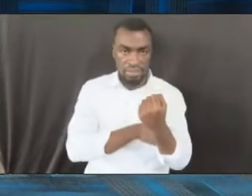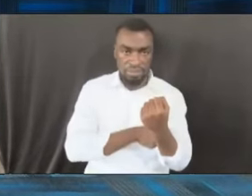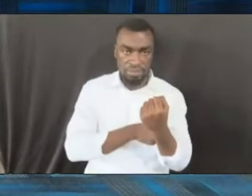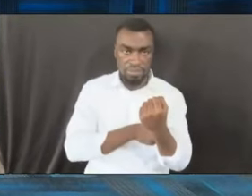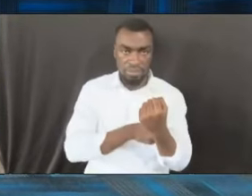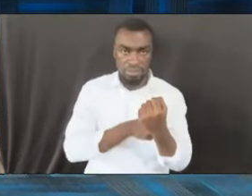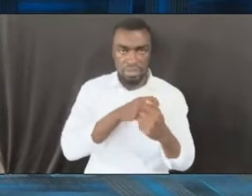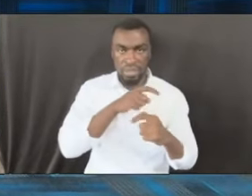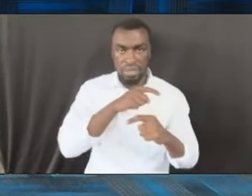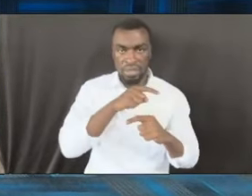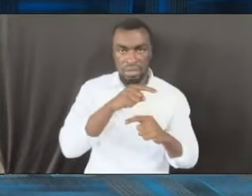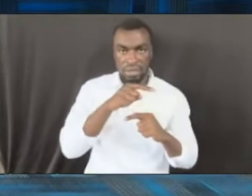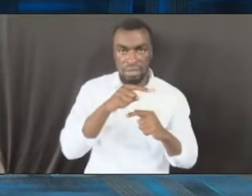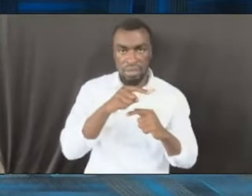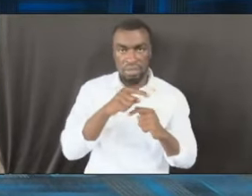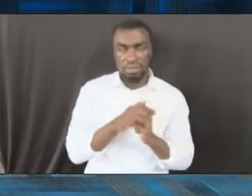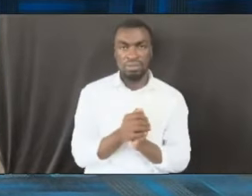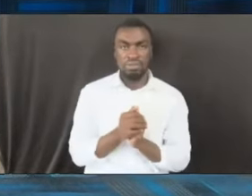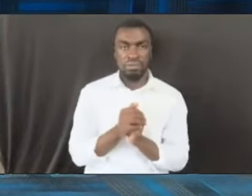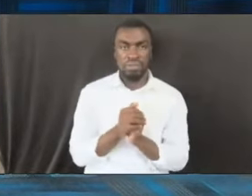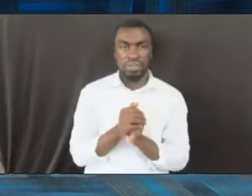sheep,